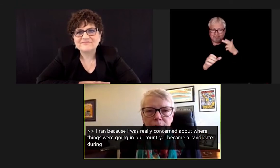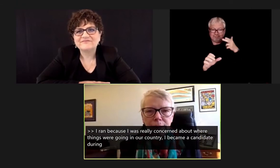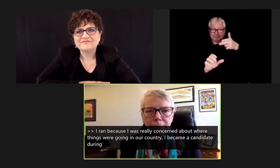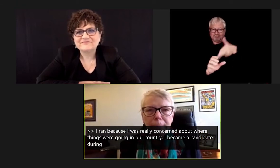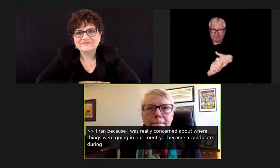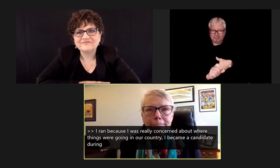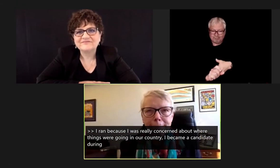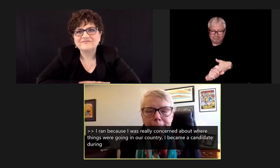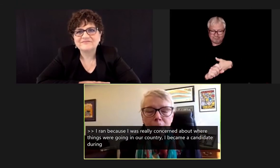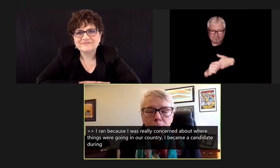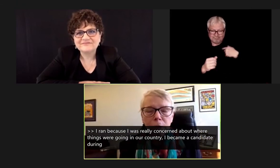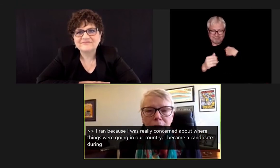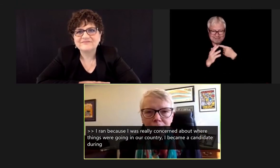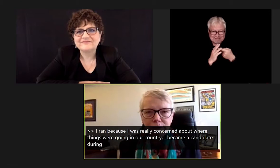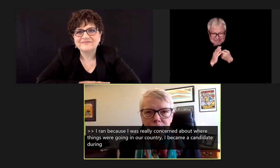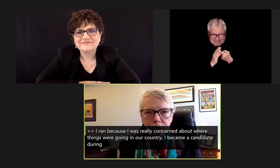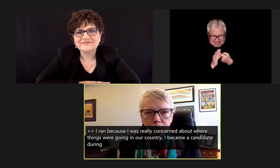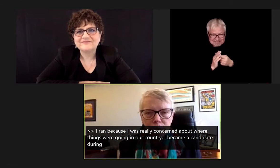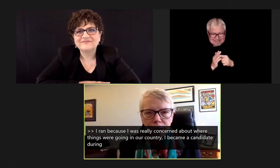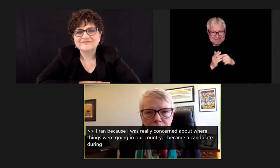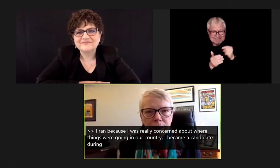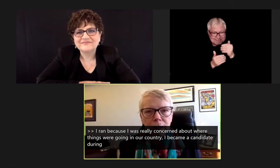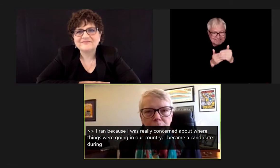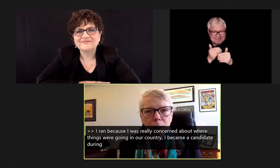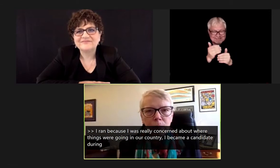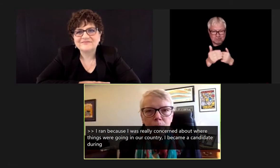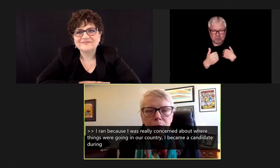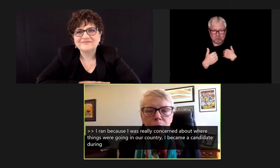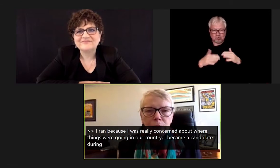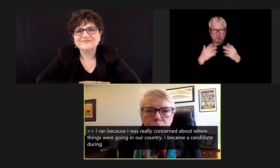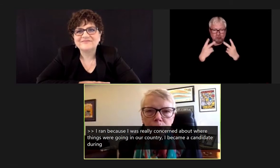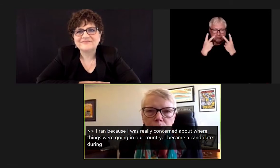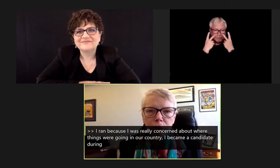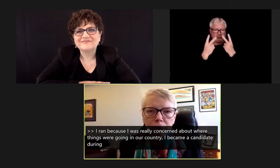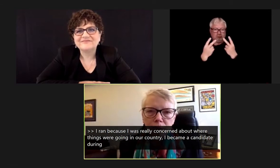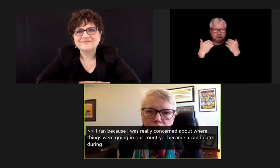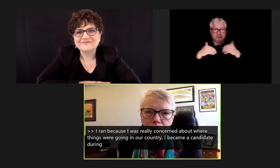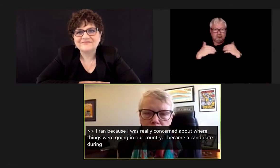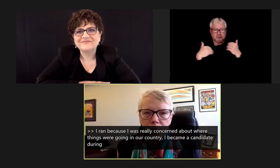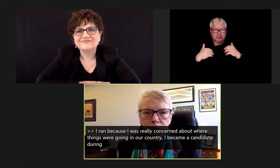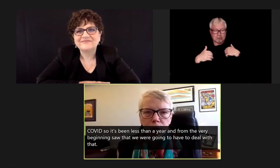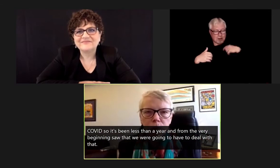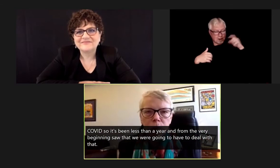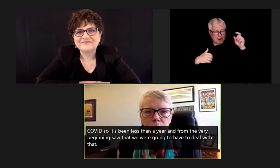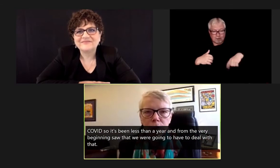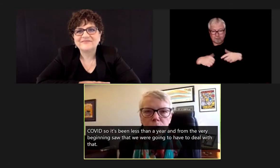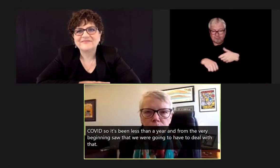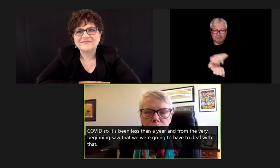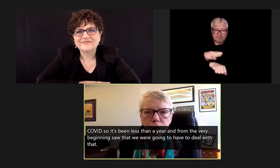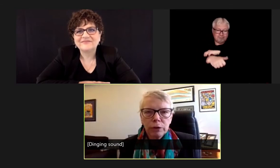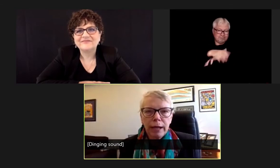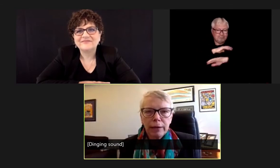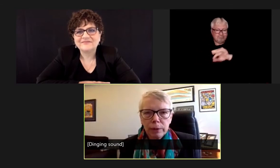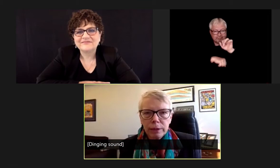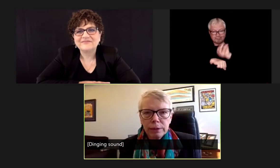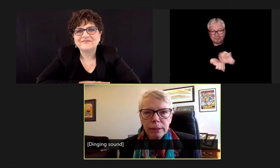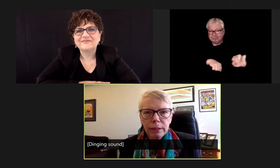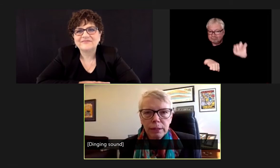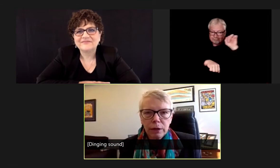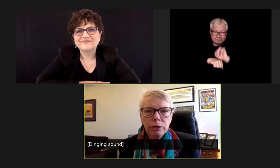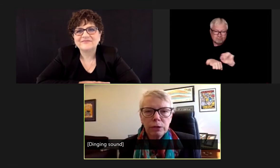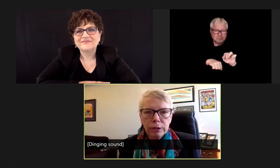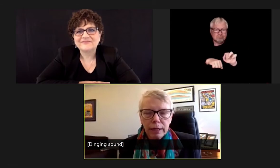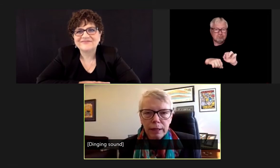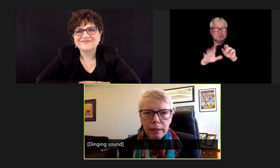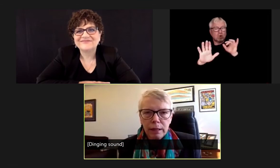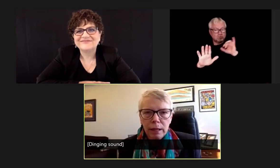that we were going to have to deal with that, but have also been very attuned to the structural inequities in